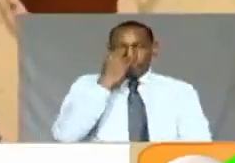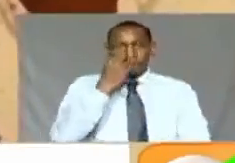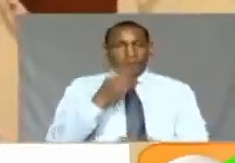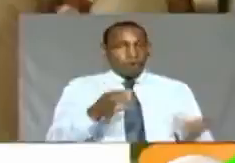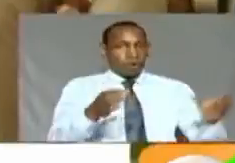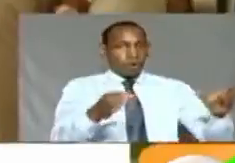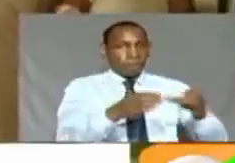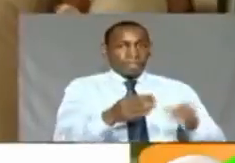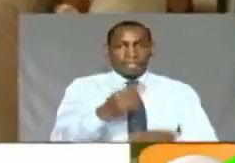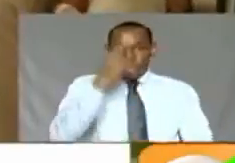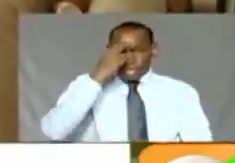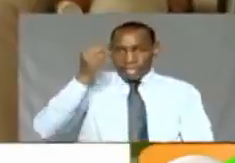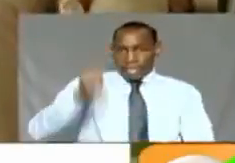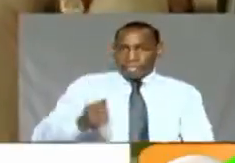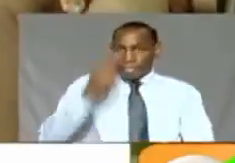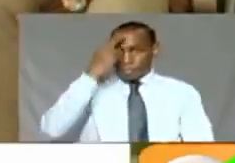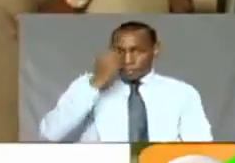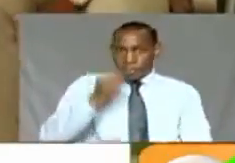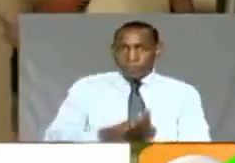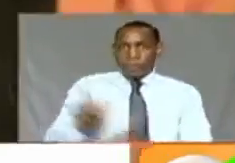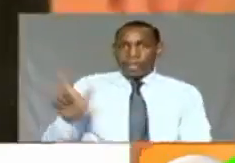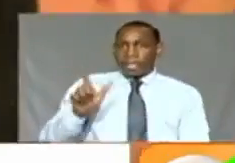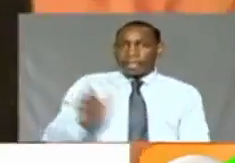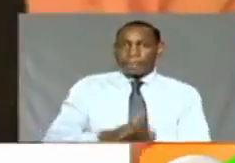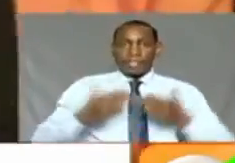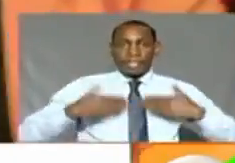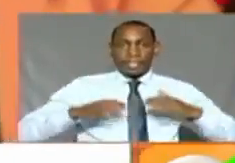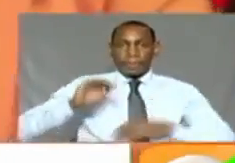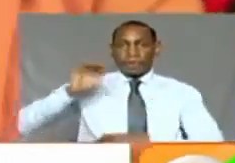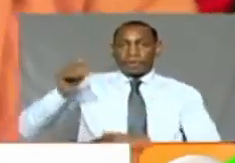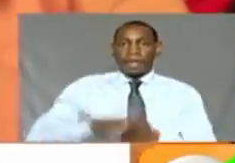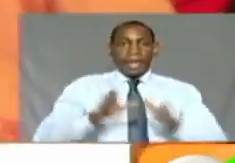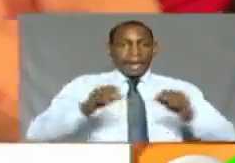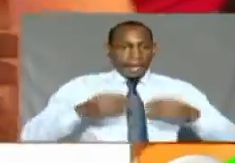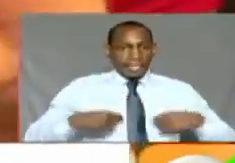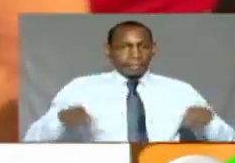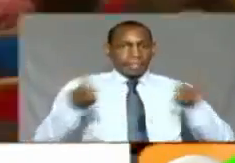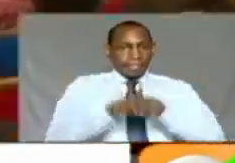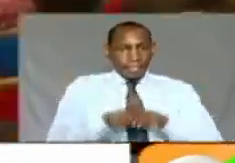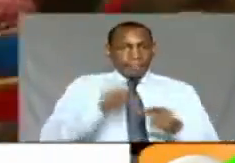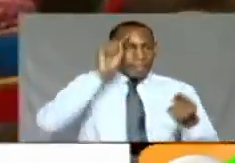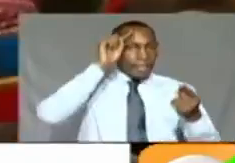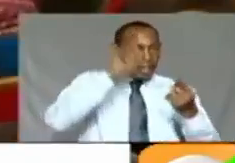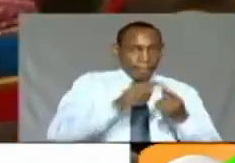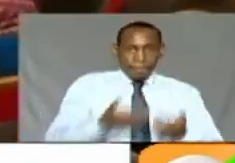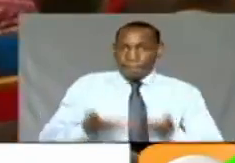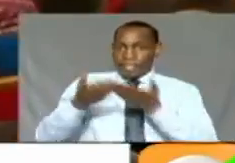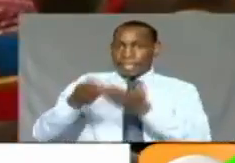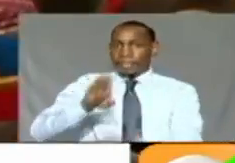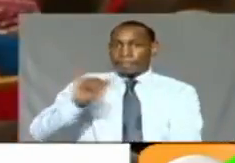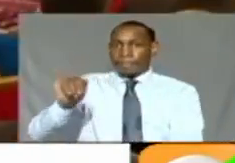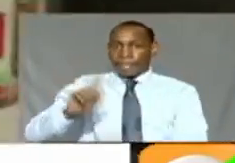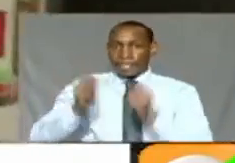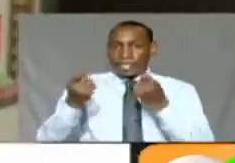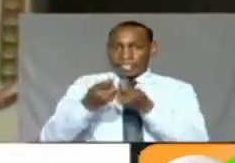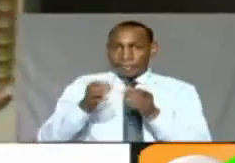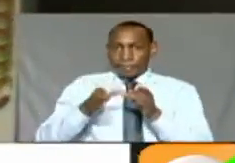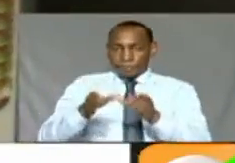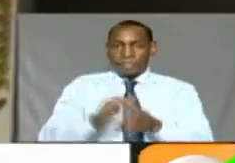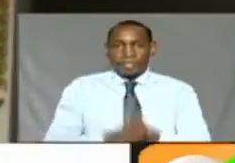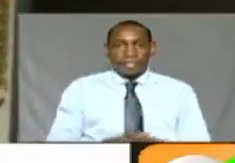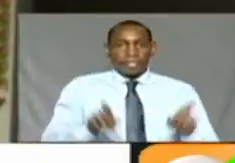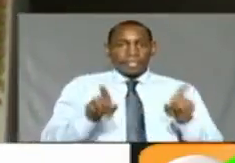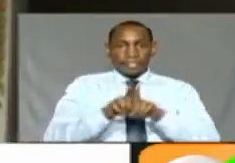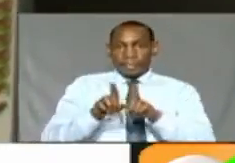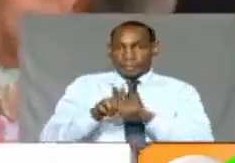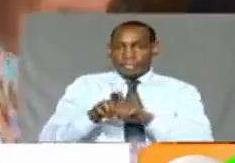Kajiado, Narok, Laikipia, and Samburu counties to adopt a common position to be presented to the BBI task force team. Stung by